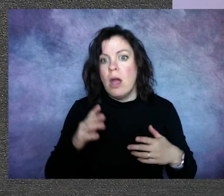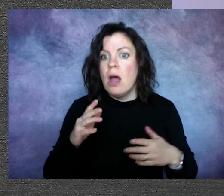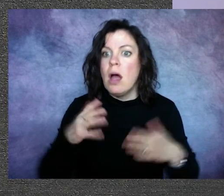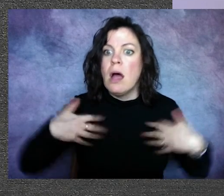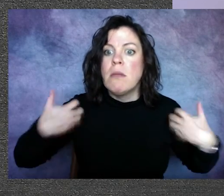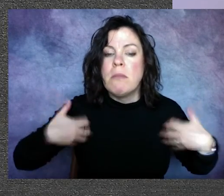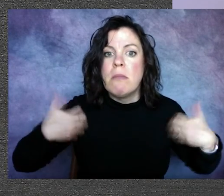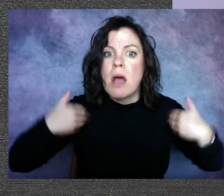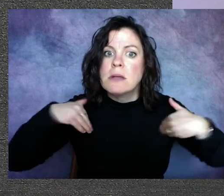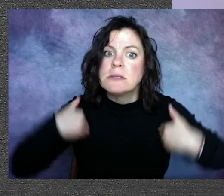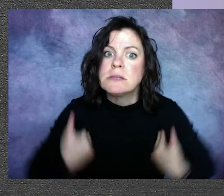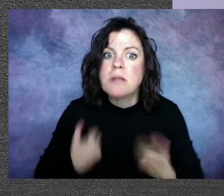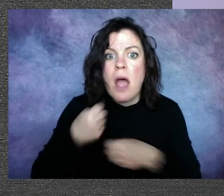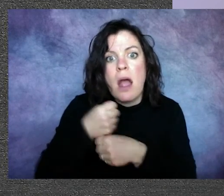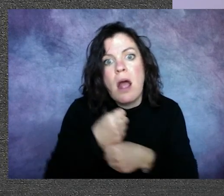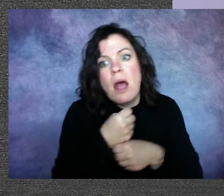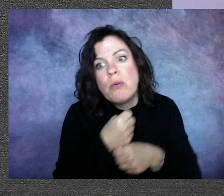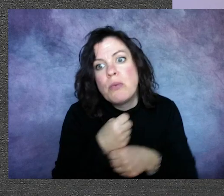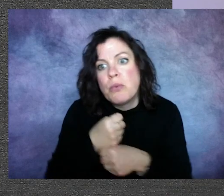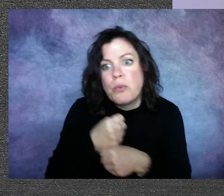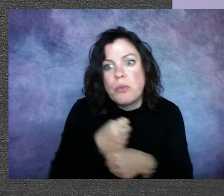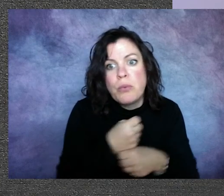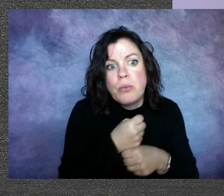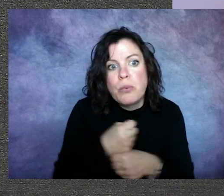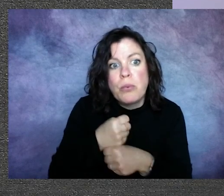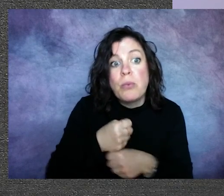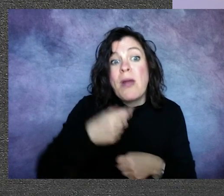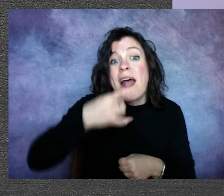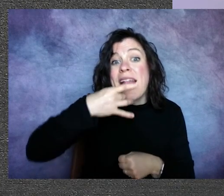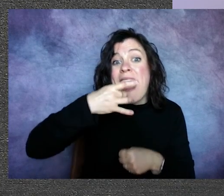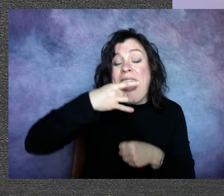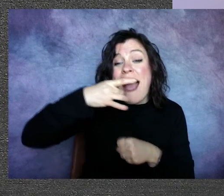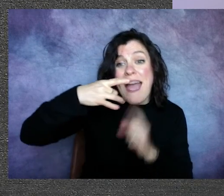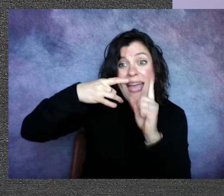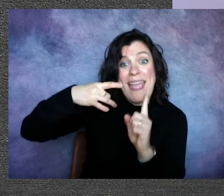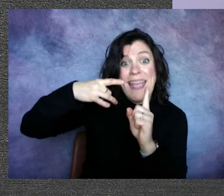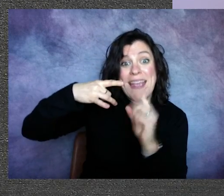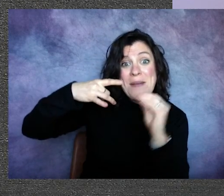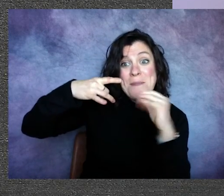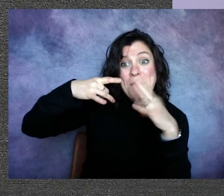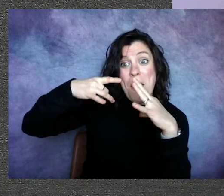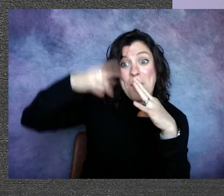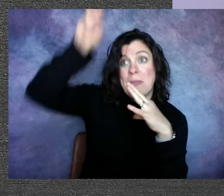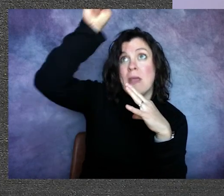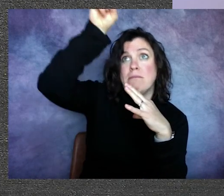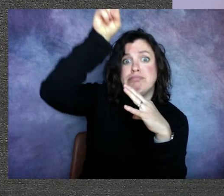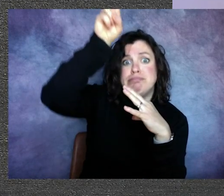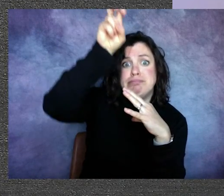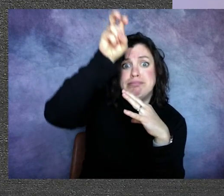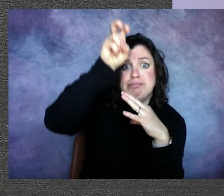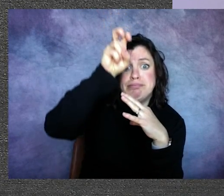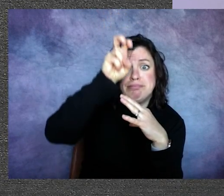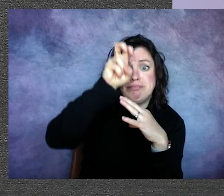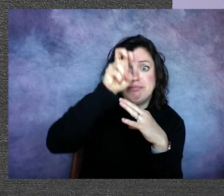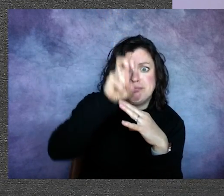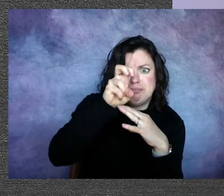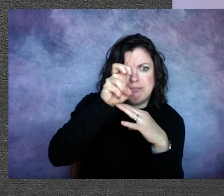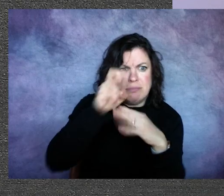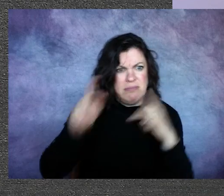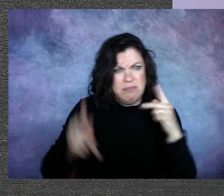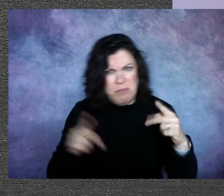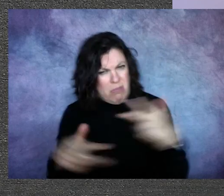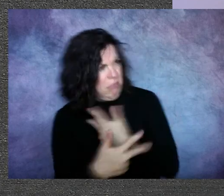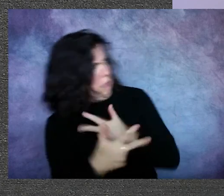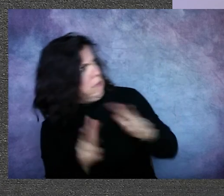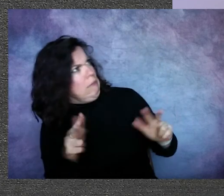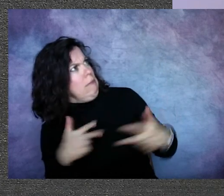went, bump, onto the top of a traffic light. Everyone was surprised. The traffic got all mixed up. George didn't know what to do.